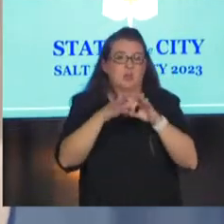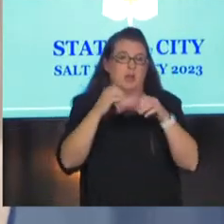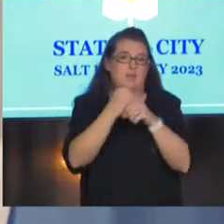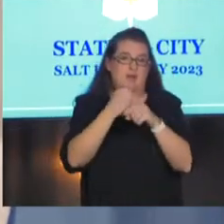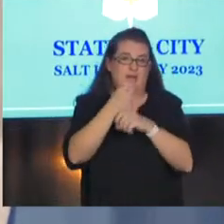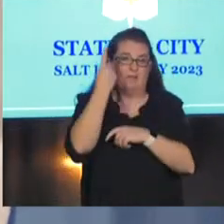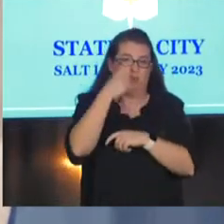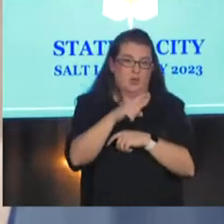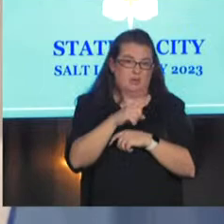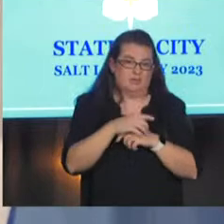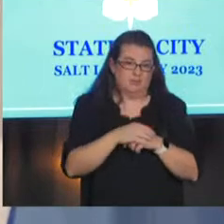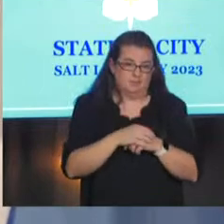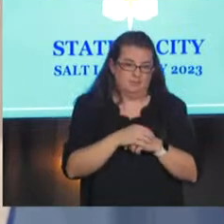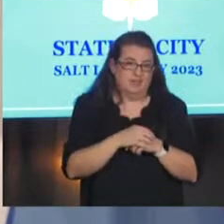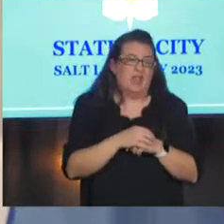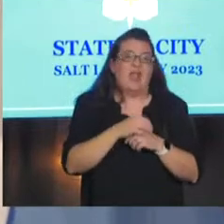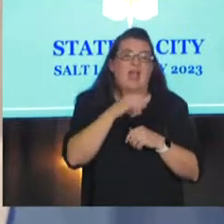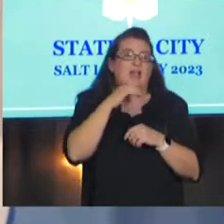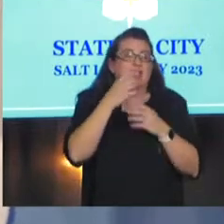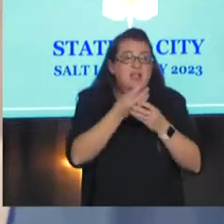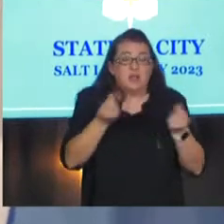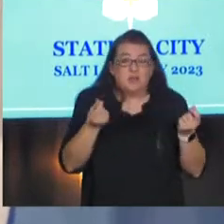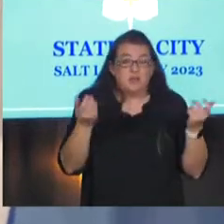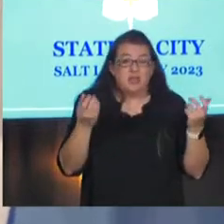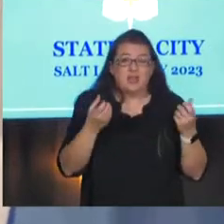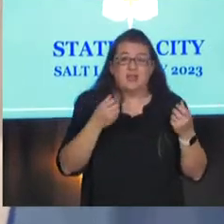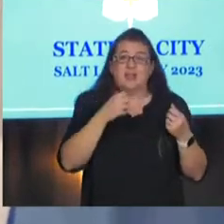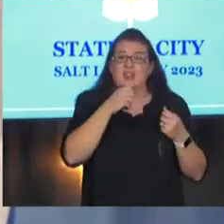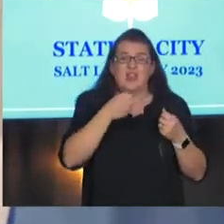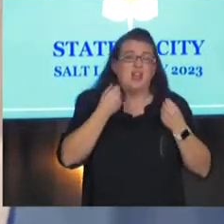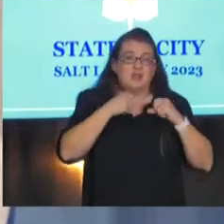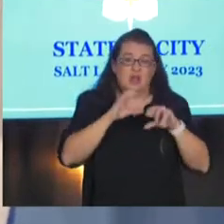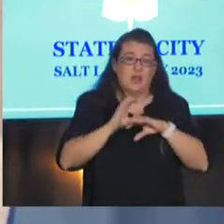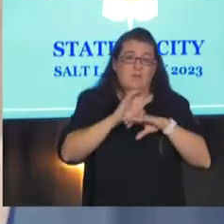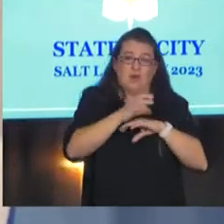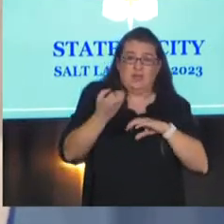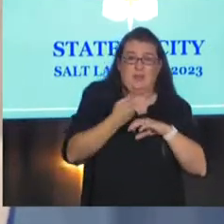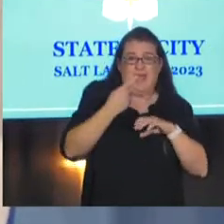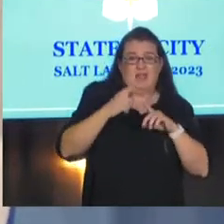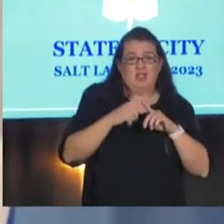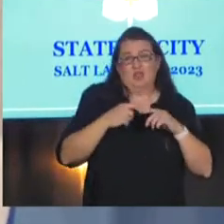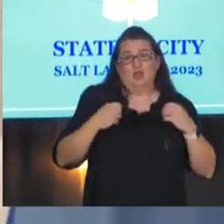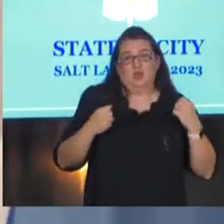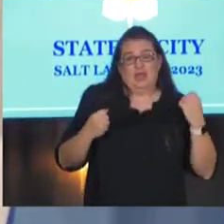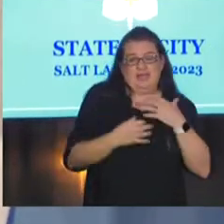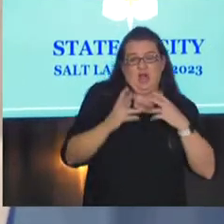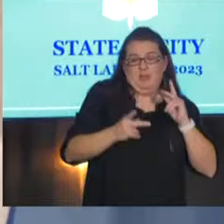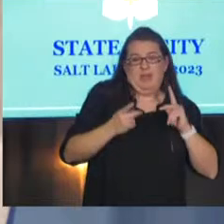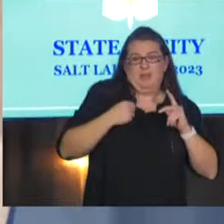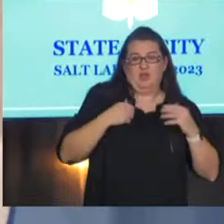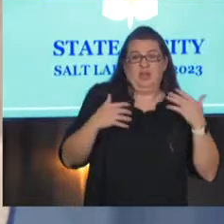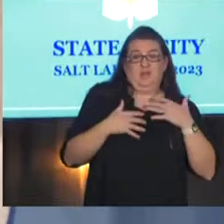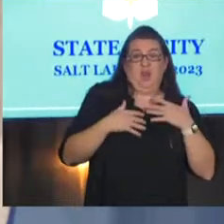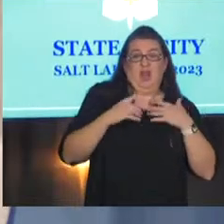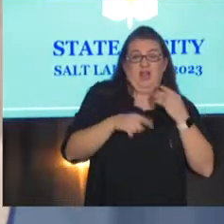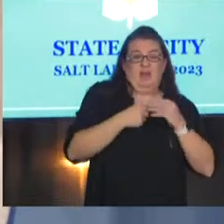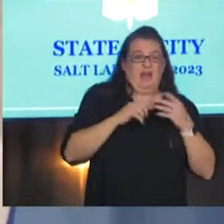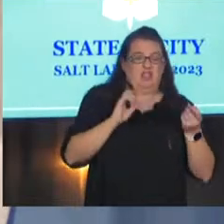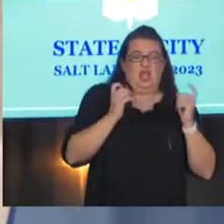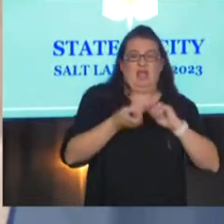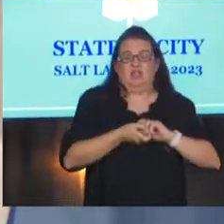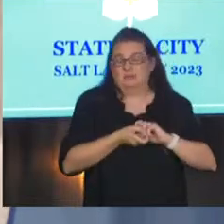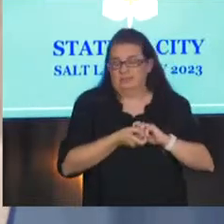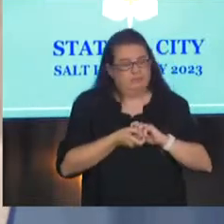isn't ham-handedly trying to go back to when our city was smaller. Scaring people into being afraid of change isn't the way.